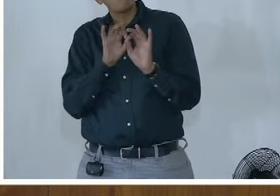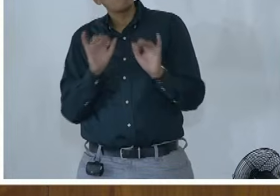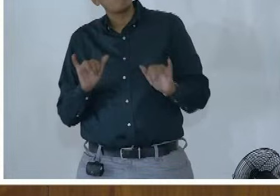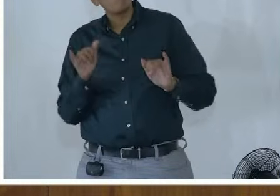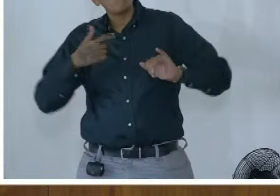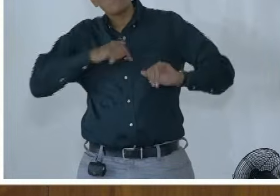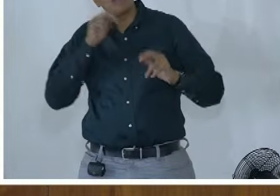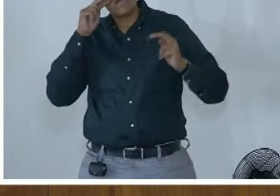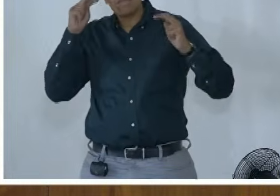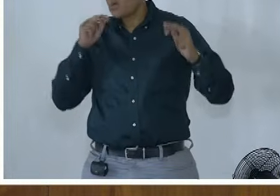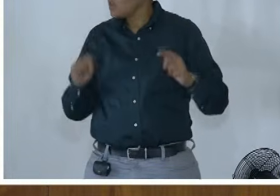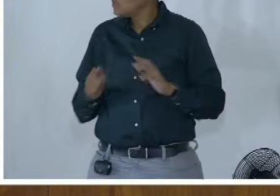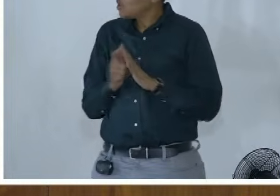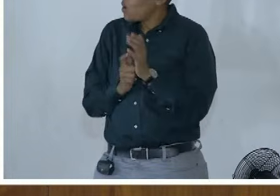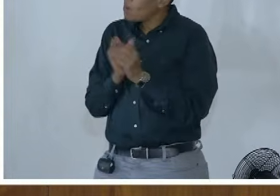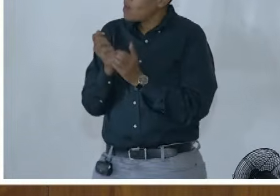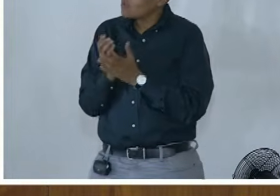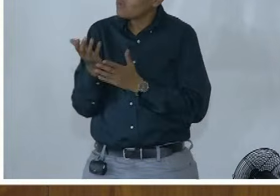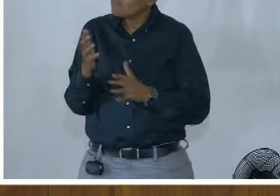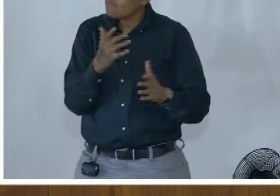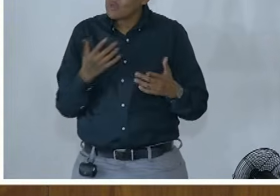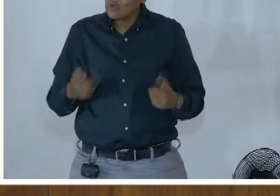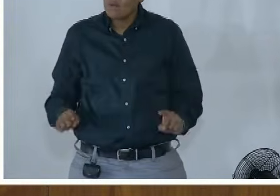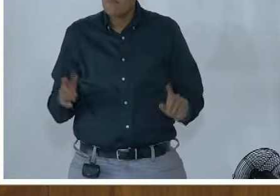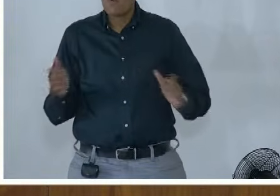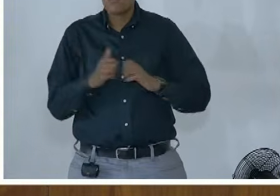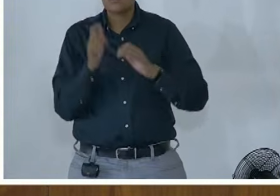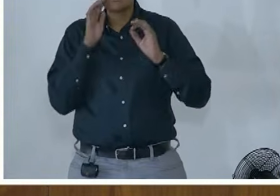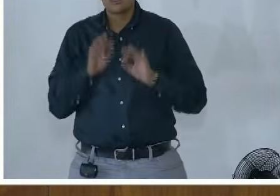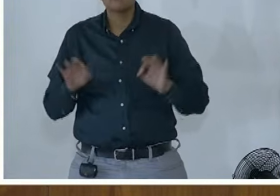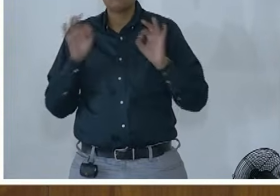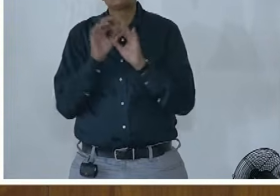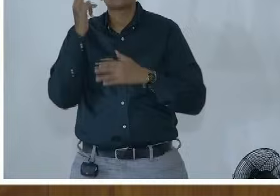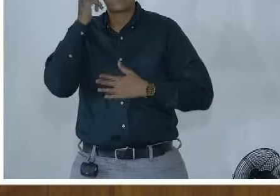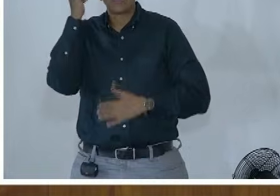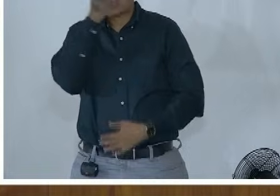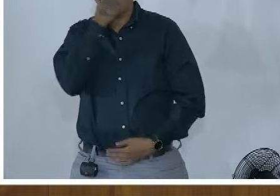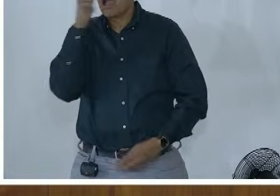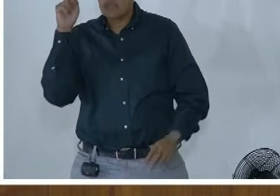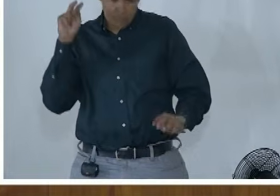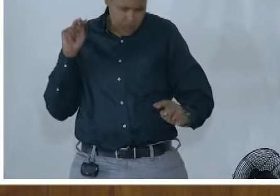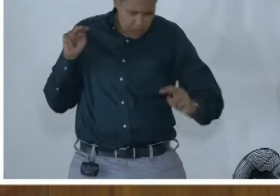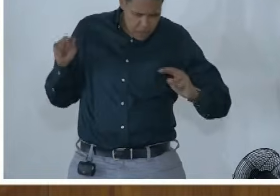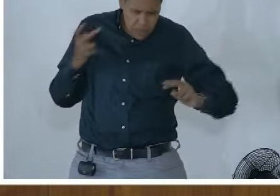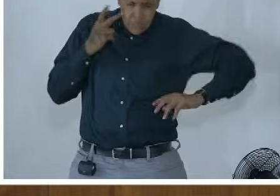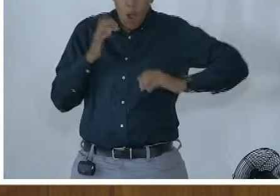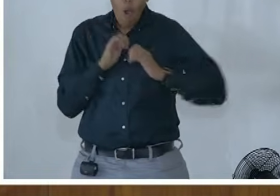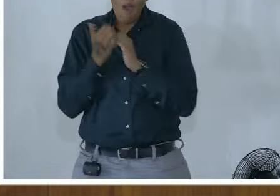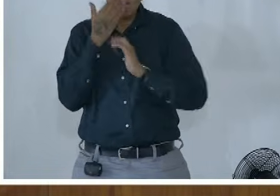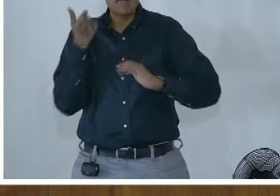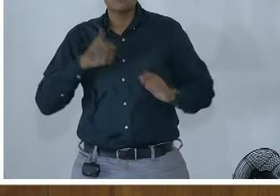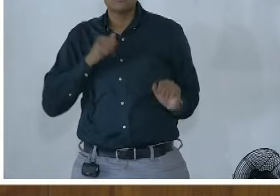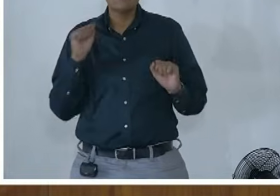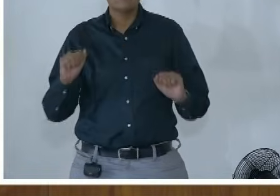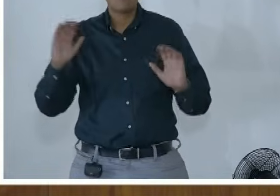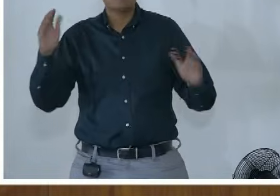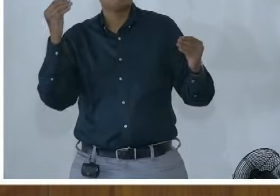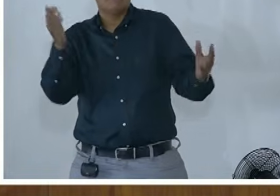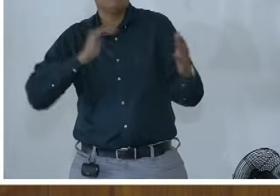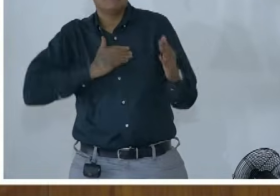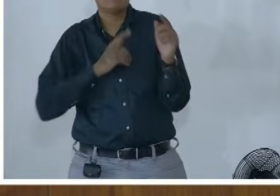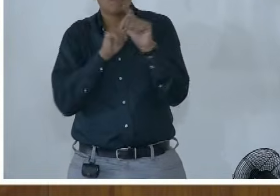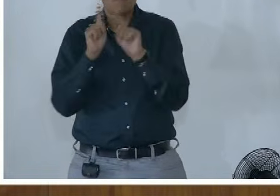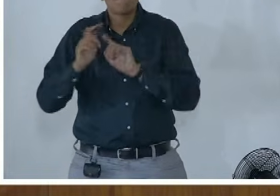we view this bill, Mr. Speaker, with a critical eye and to see how best we can lend our